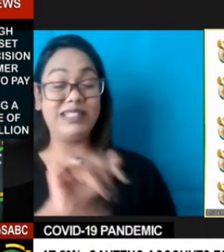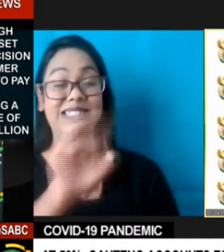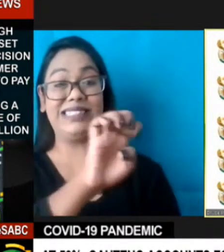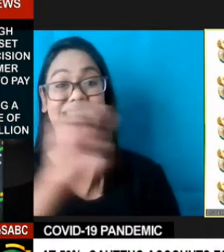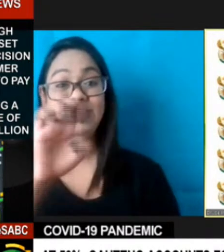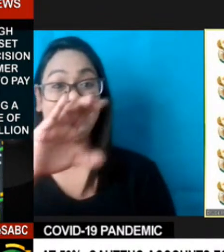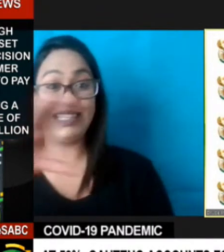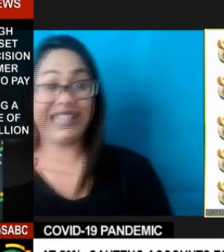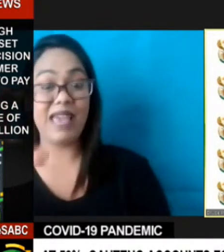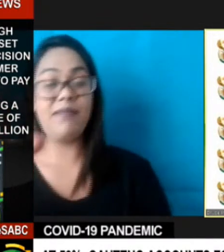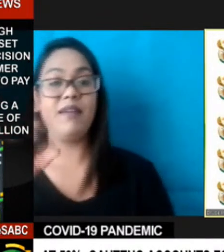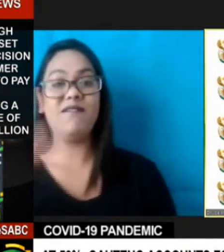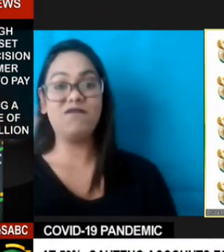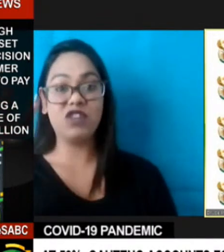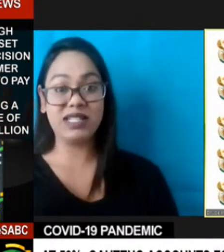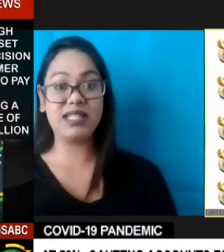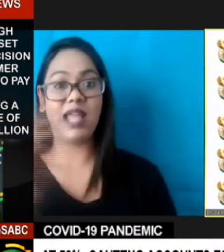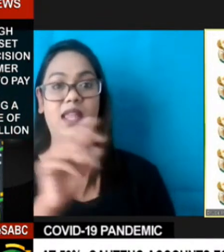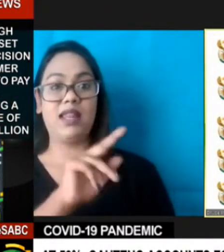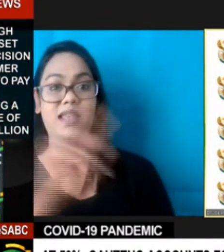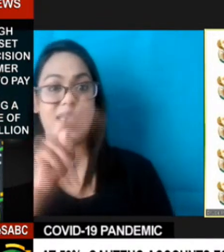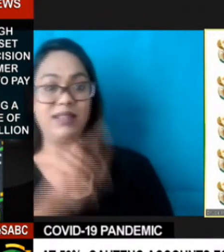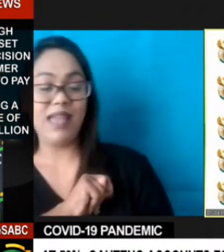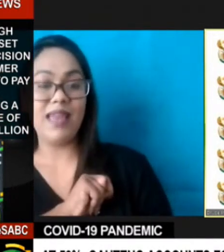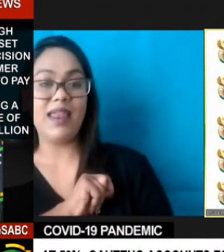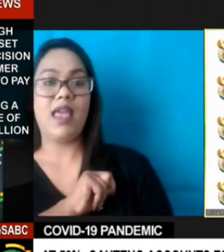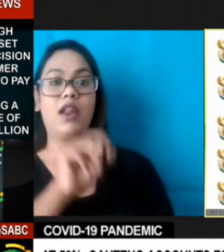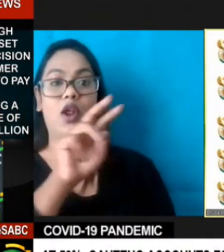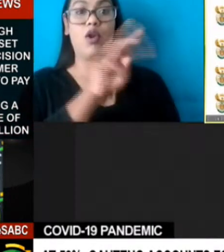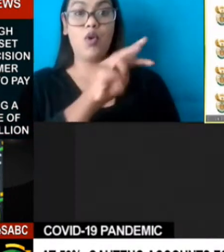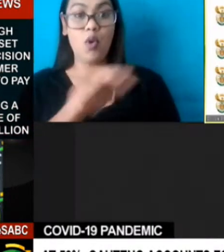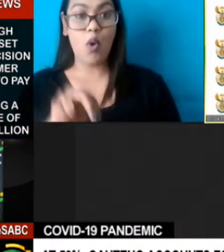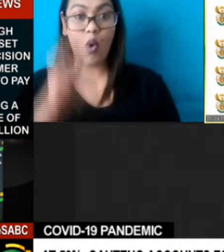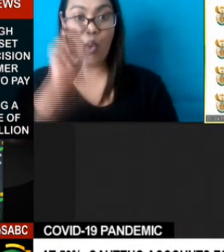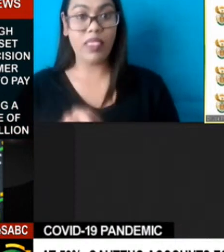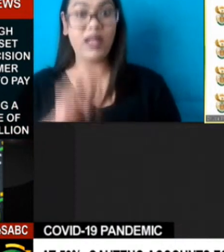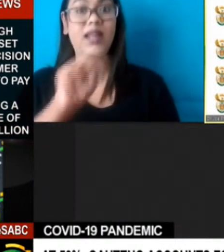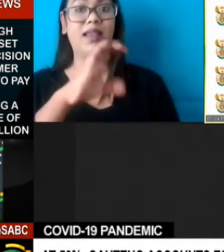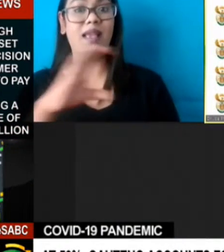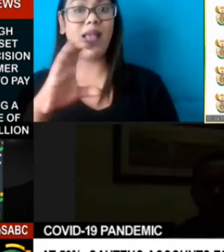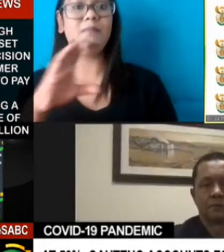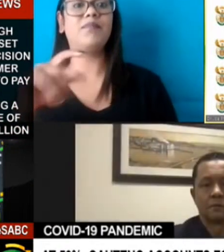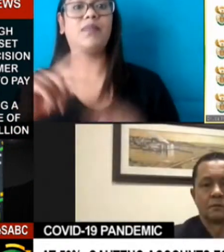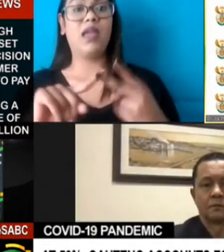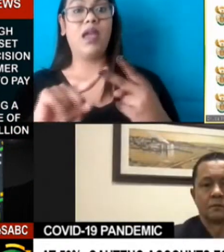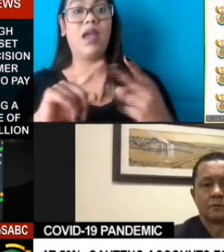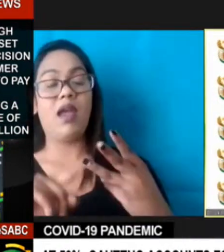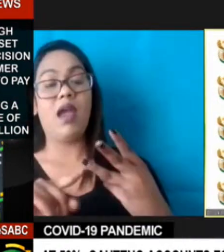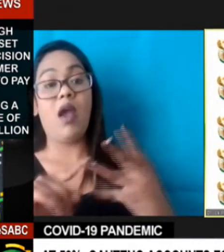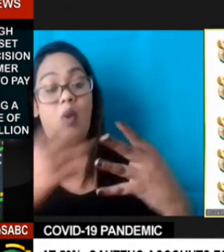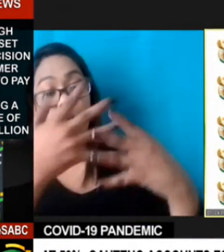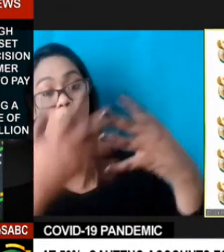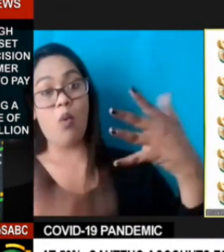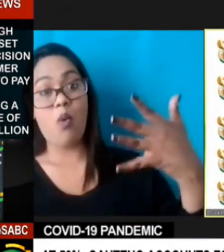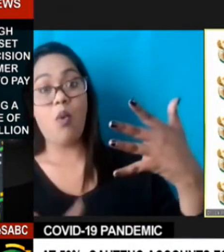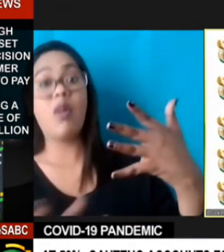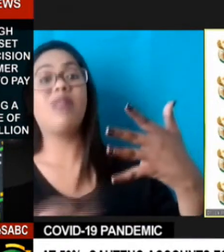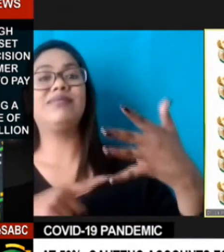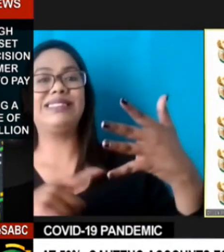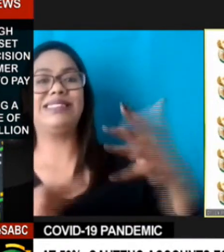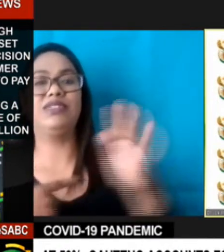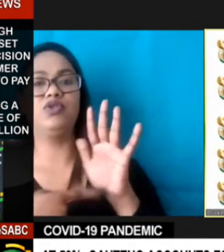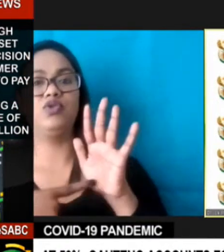State, KZN, Western Cape, and Northern Cape having been showing more than 100%